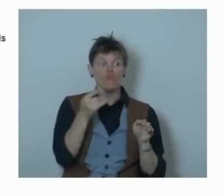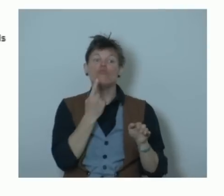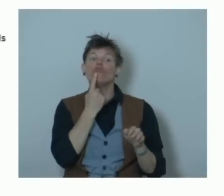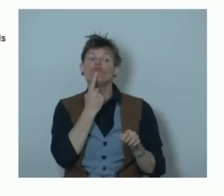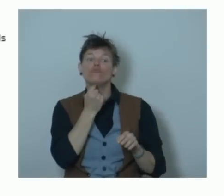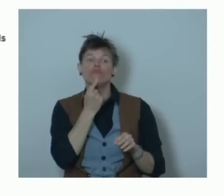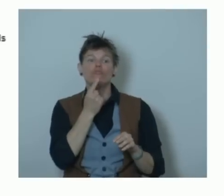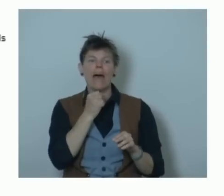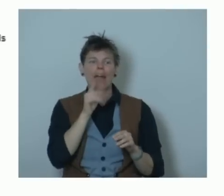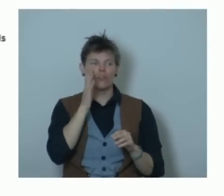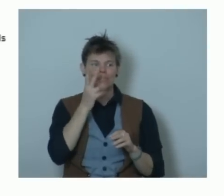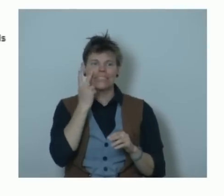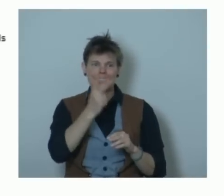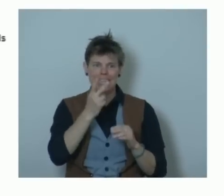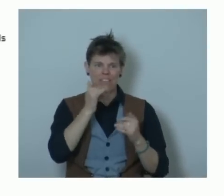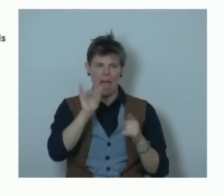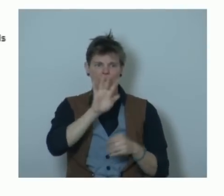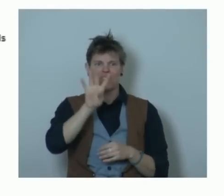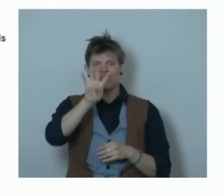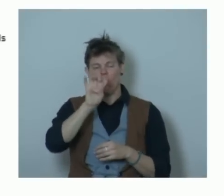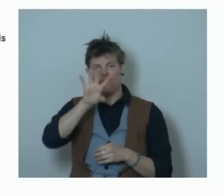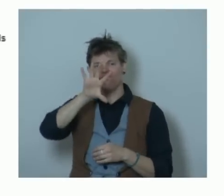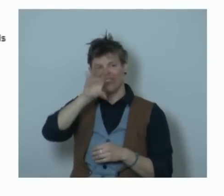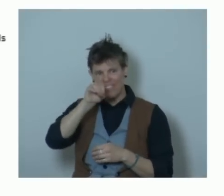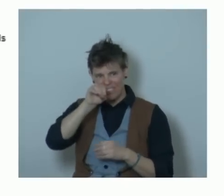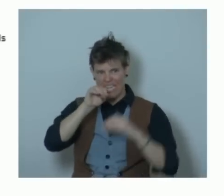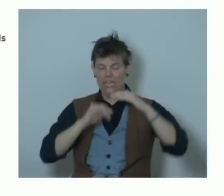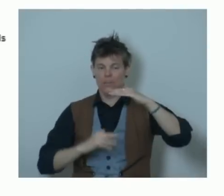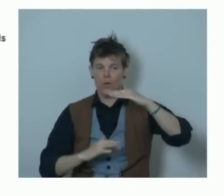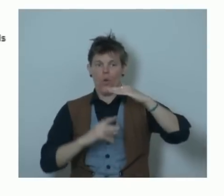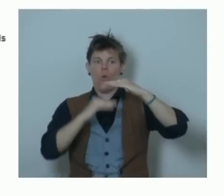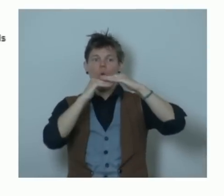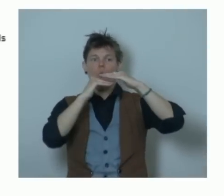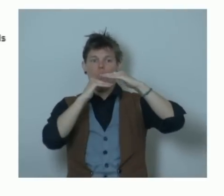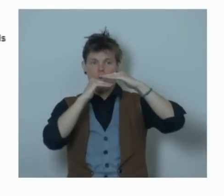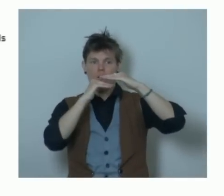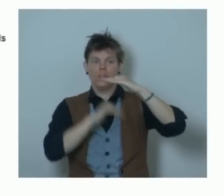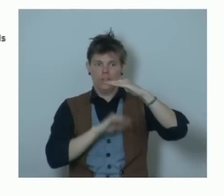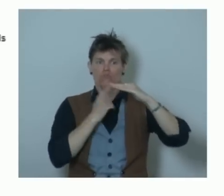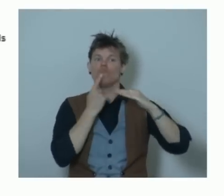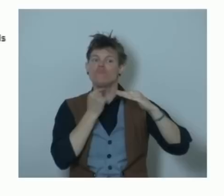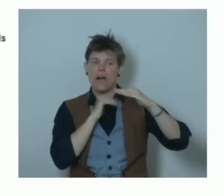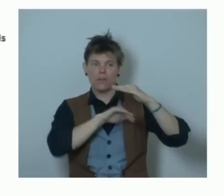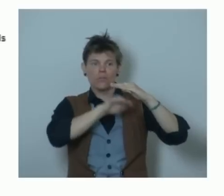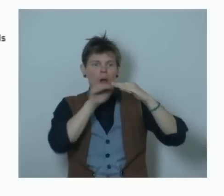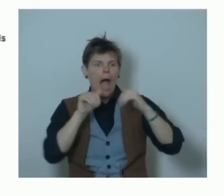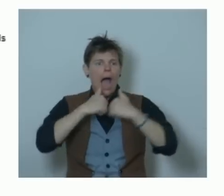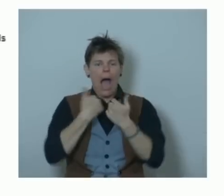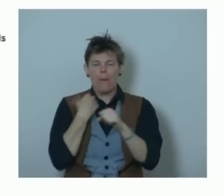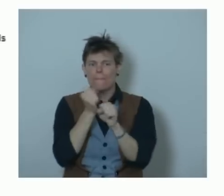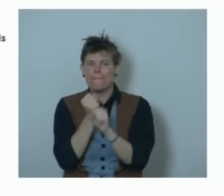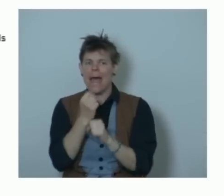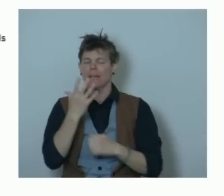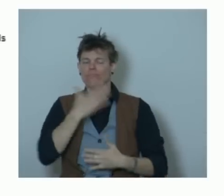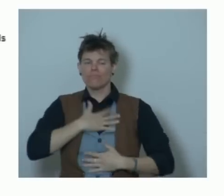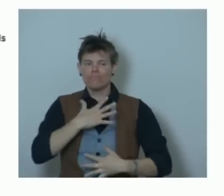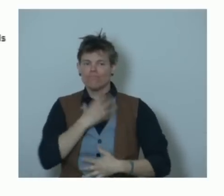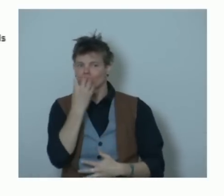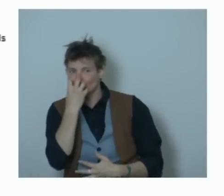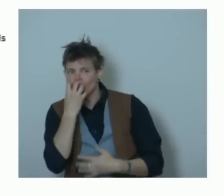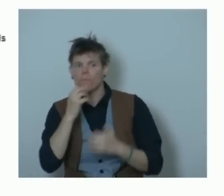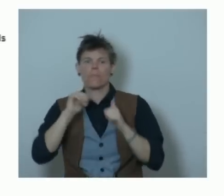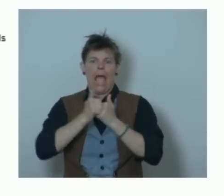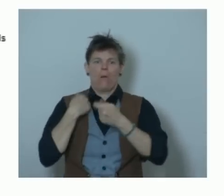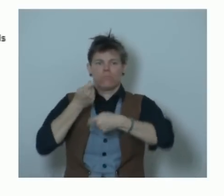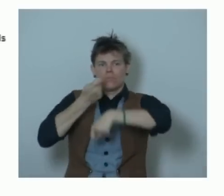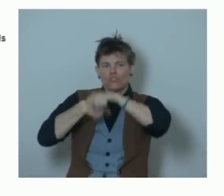about 450. We're actually finding ways to outfit new ventilators and use other machines to give us more ventilators. But our need for